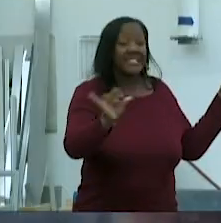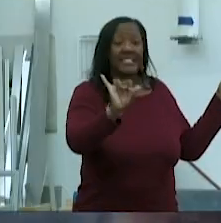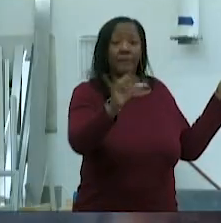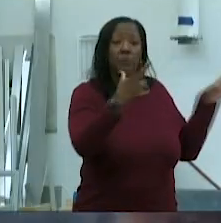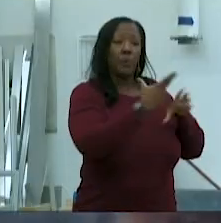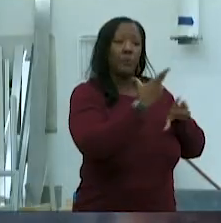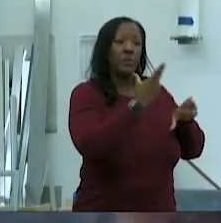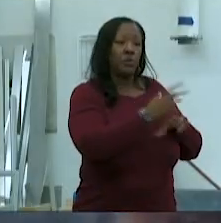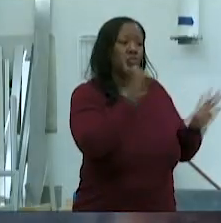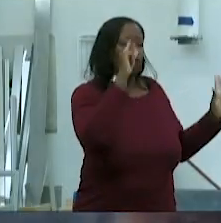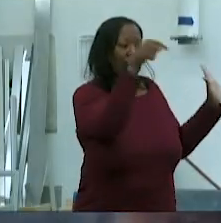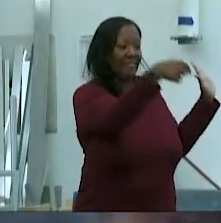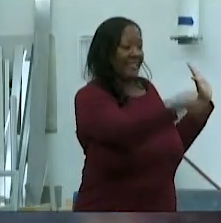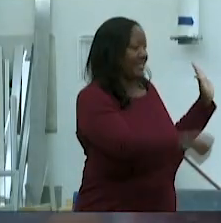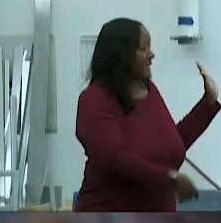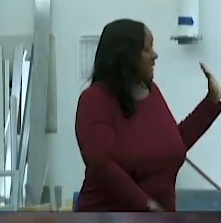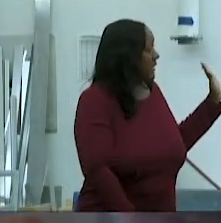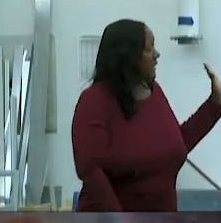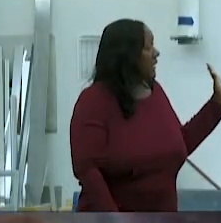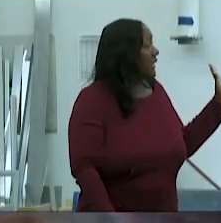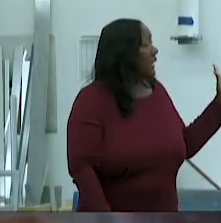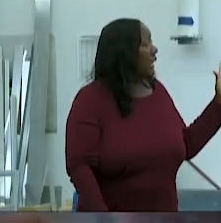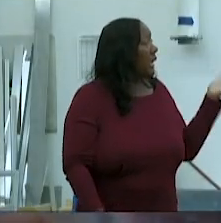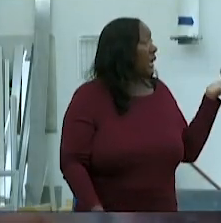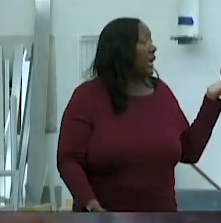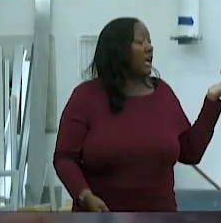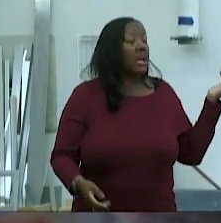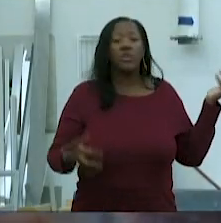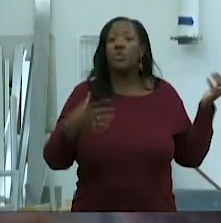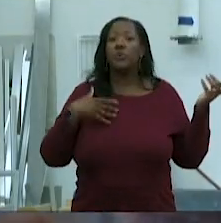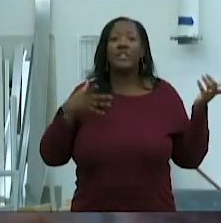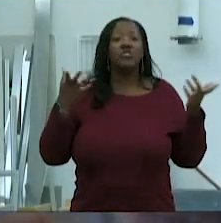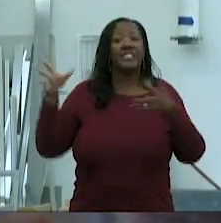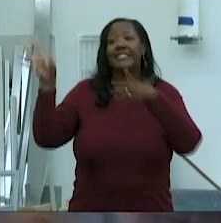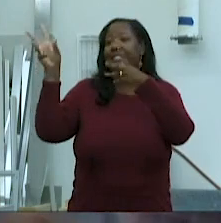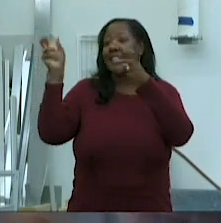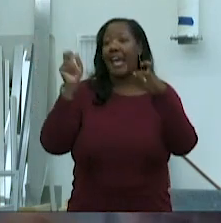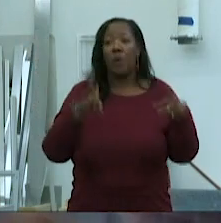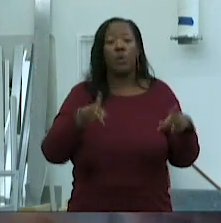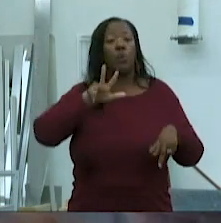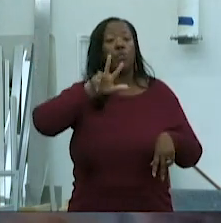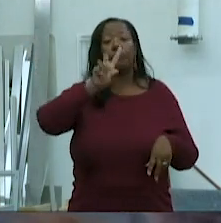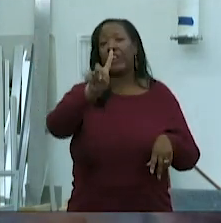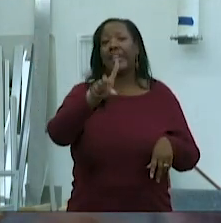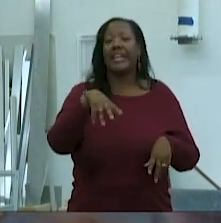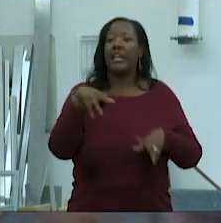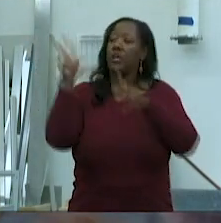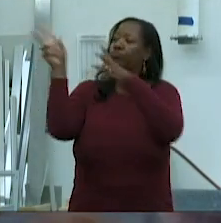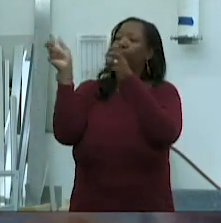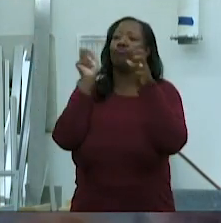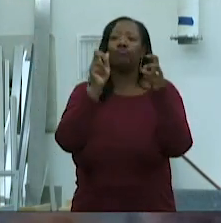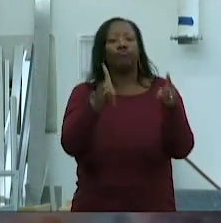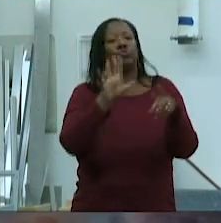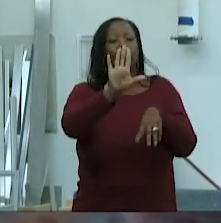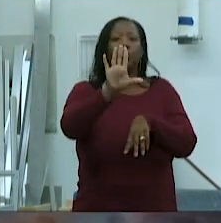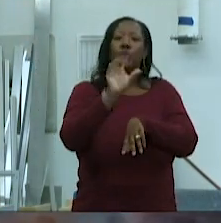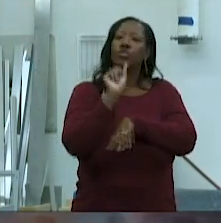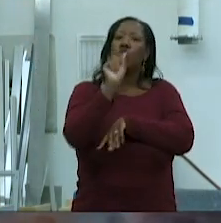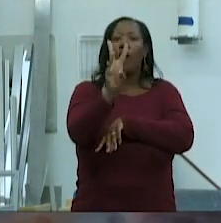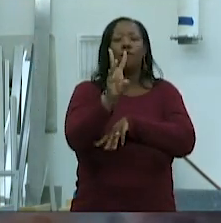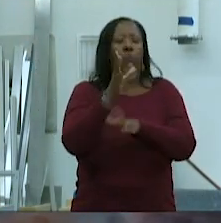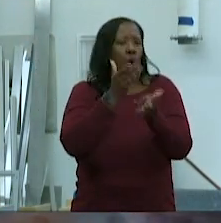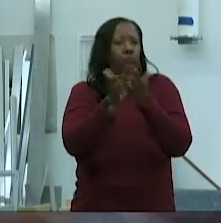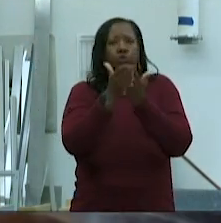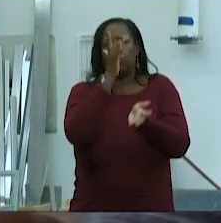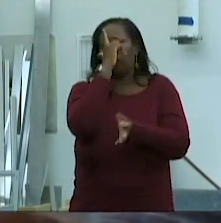in this thing. And it's really cool. Like you said, you can literally just like download a 3D model and drop it into your software, whether it's Inventor, Rhino, Fusion, whatever